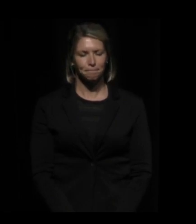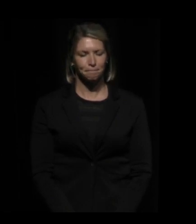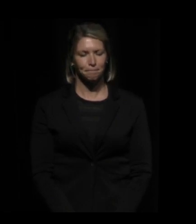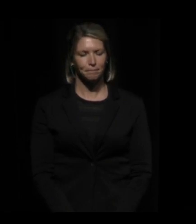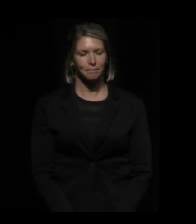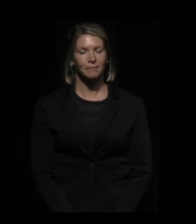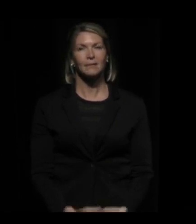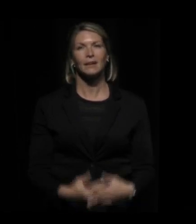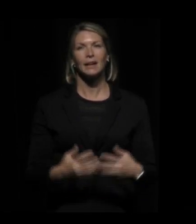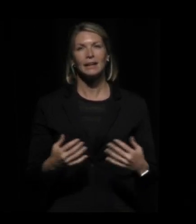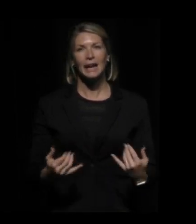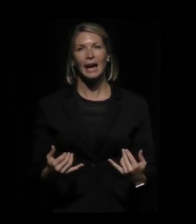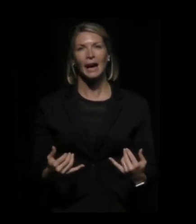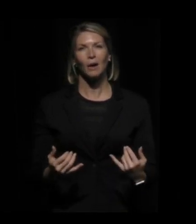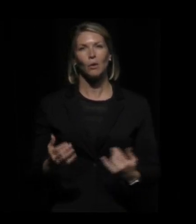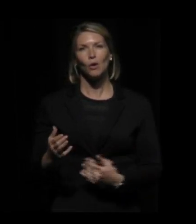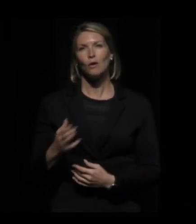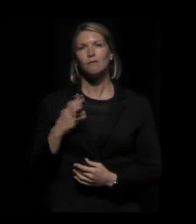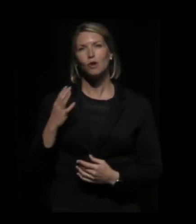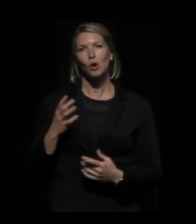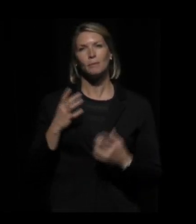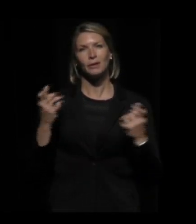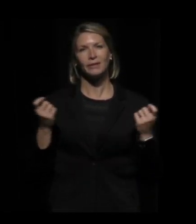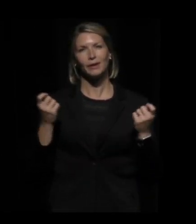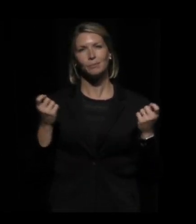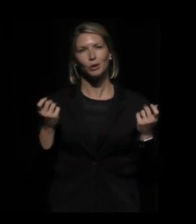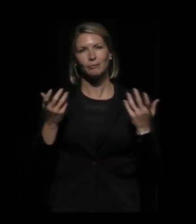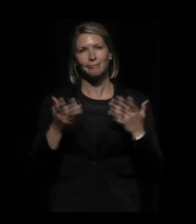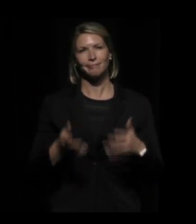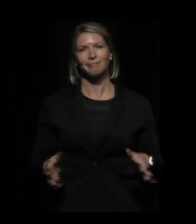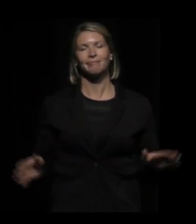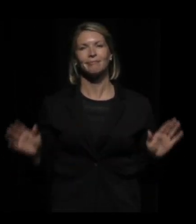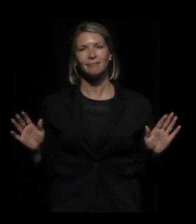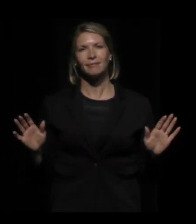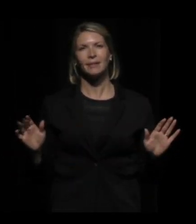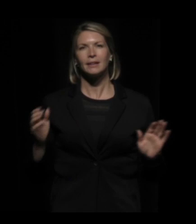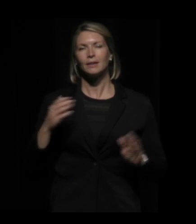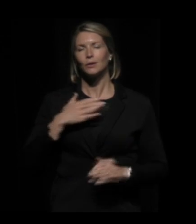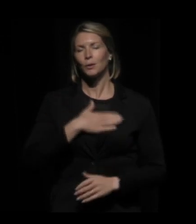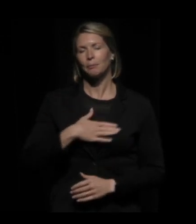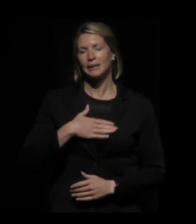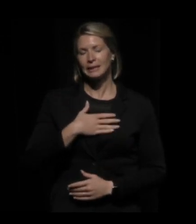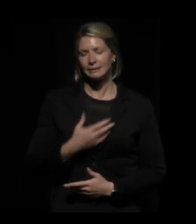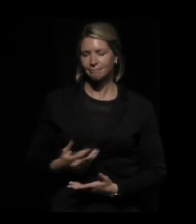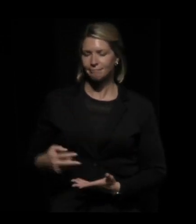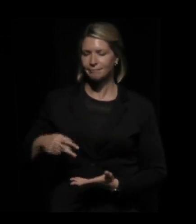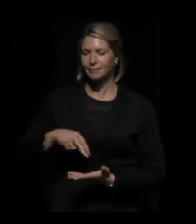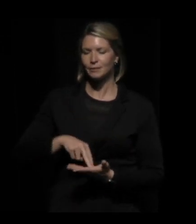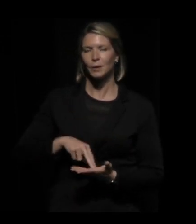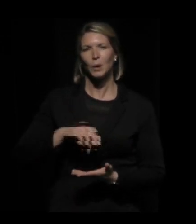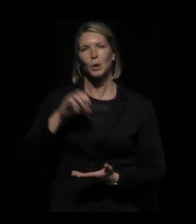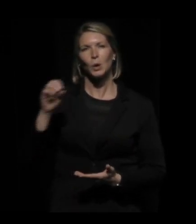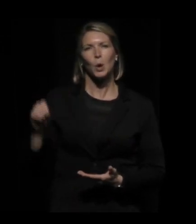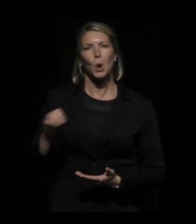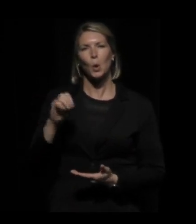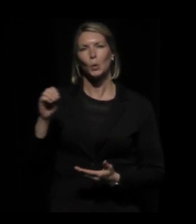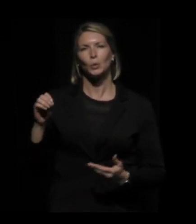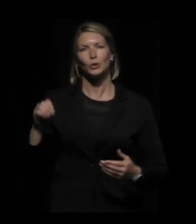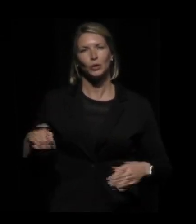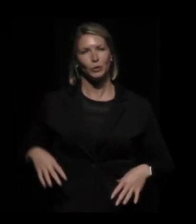We will now close the formal part of the ceremony. As you are able, please rise for the singing of the Ode to